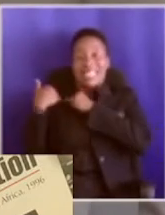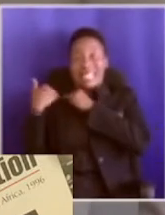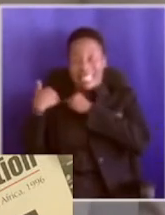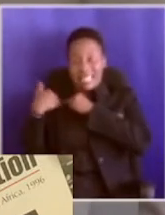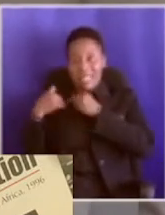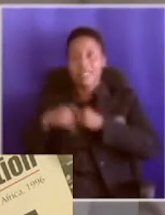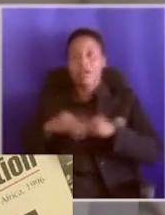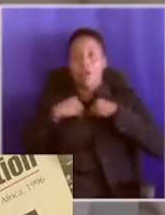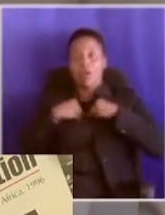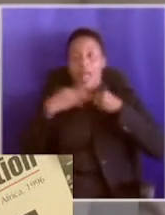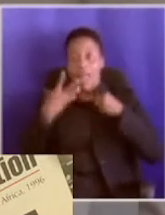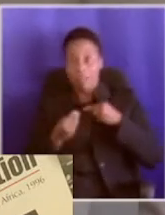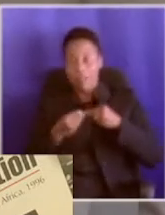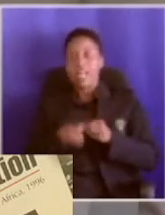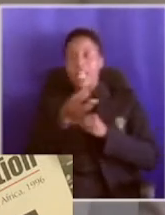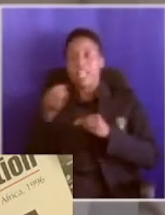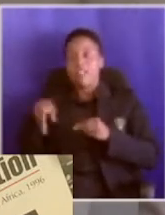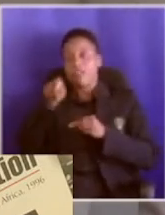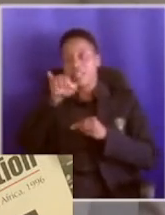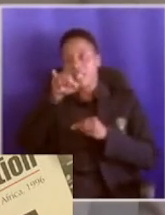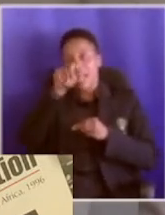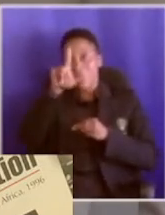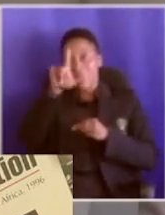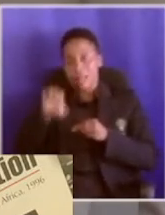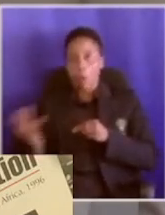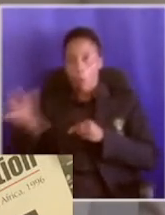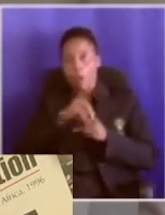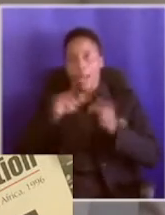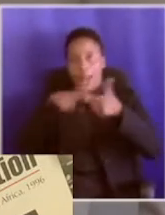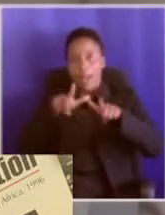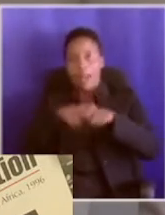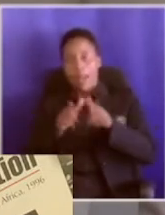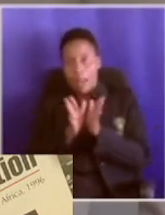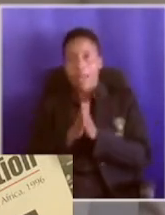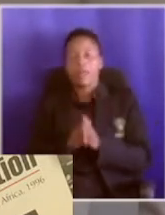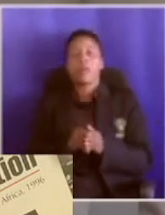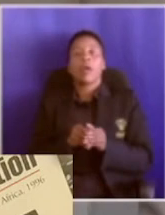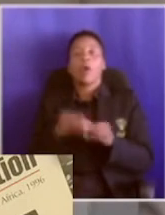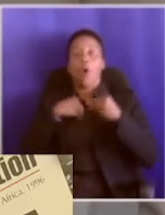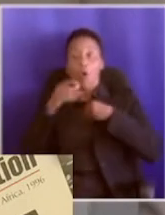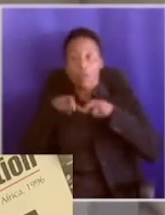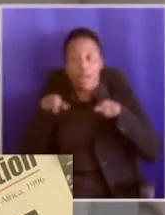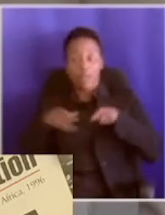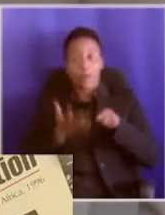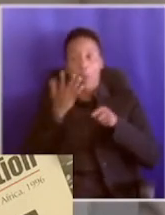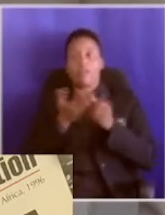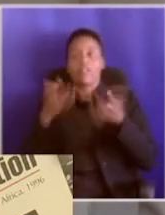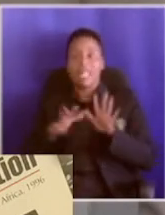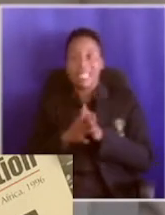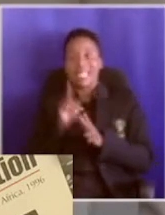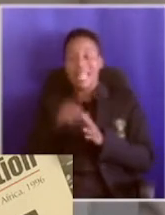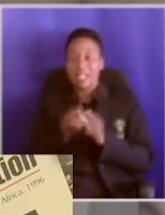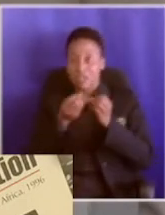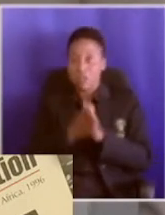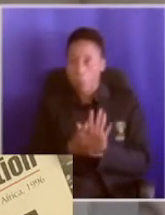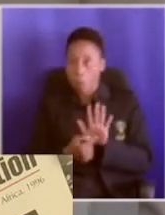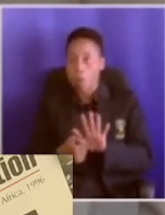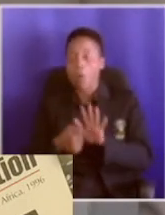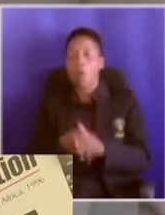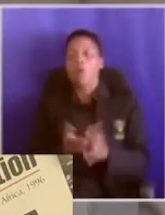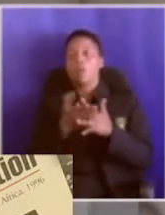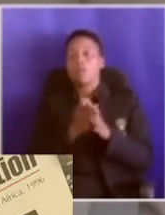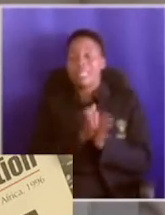private title to all landholders who want it. This approach addresses the distinction between individual and